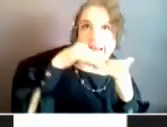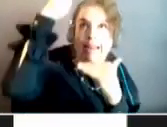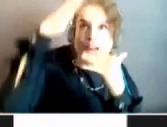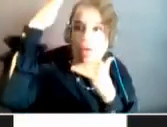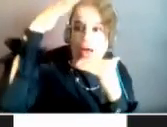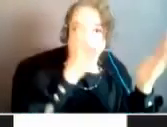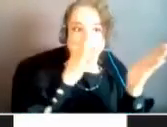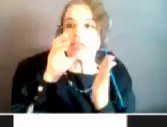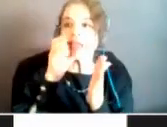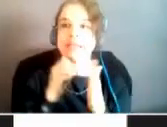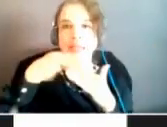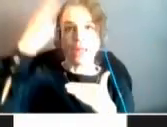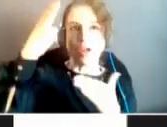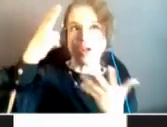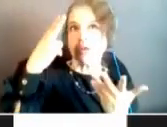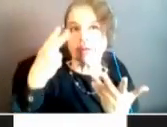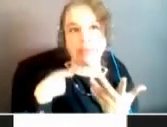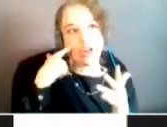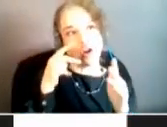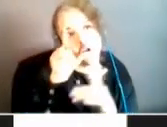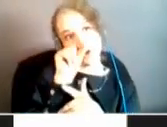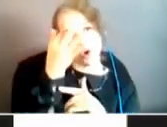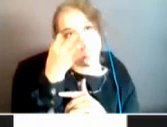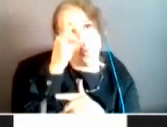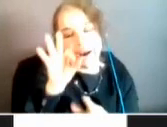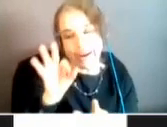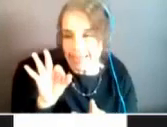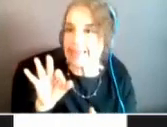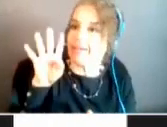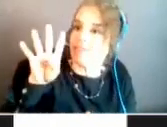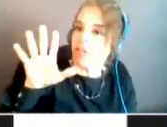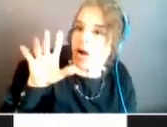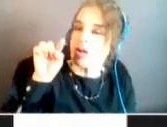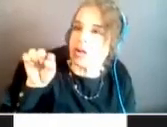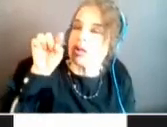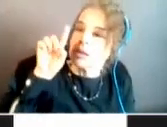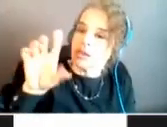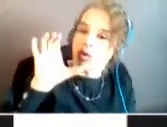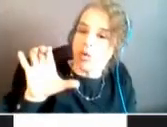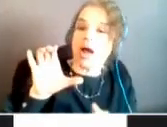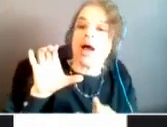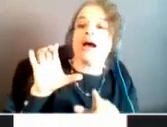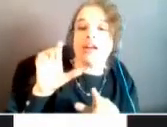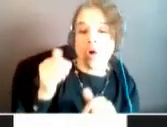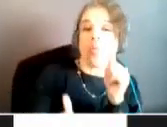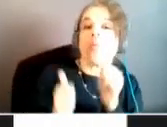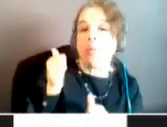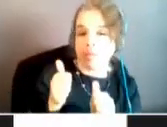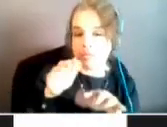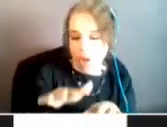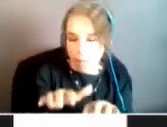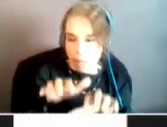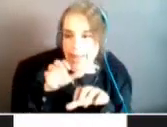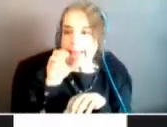above. The highest suicide rate in 2019 was 45.1 per 100,000, which was among